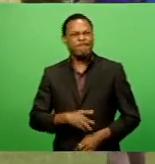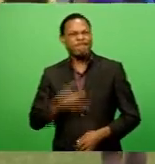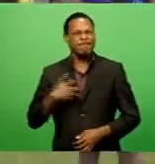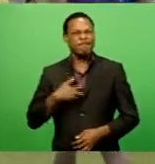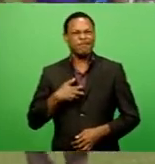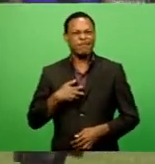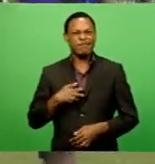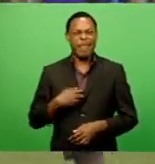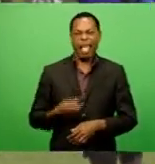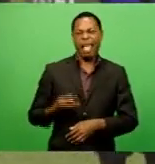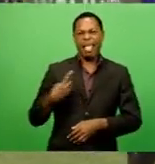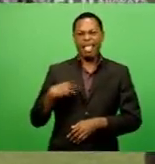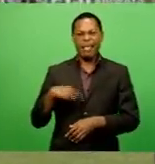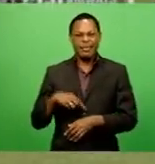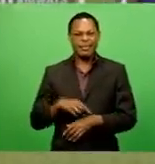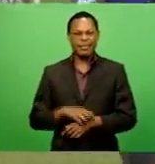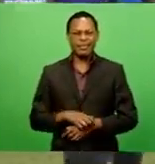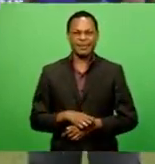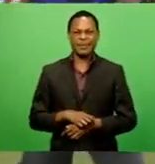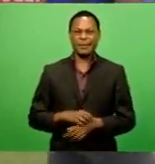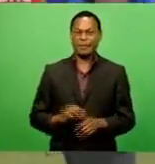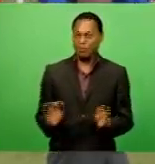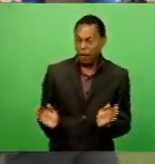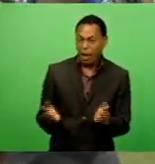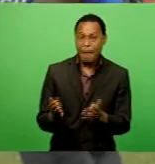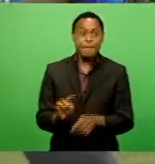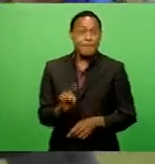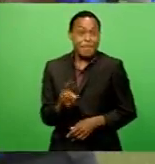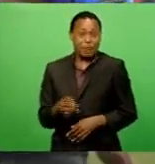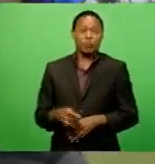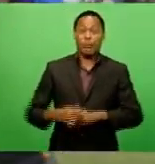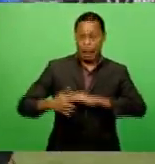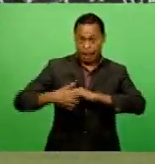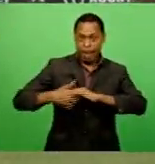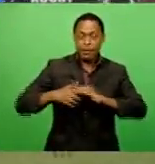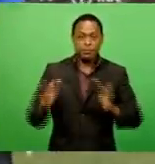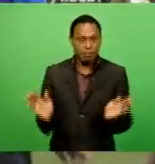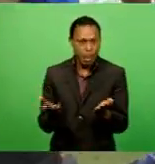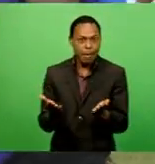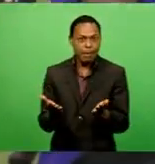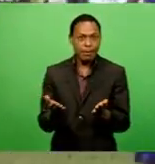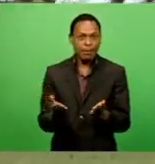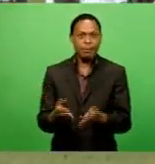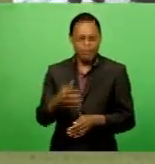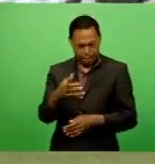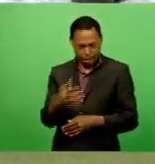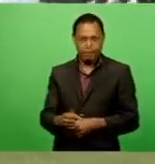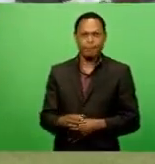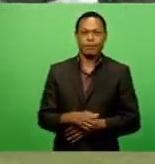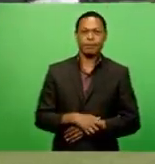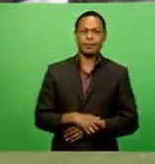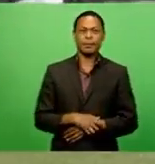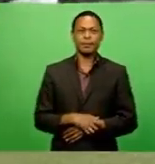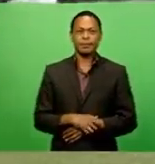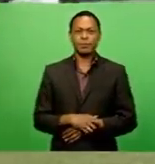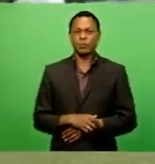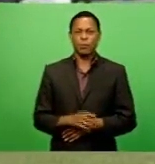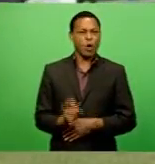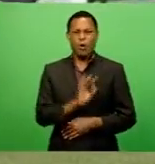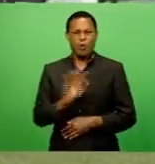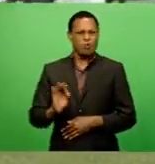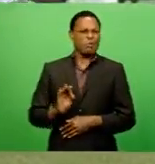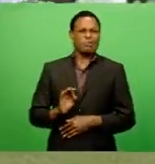I mean, we don't get that unless we're playing at these levels, and you don't get that if you have games where you don't have to push as hard.